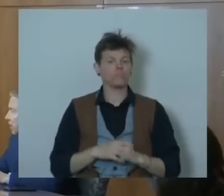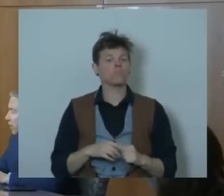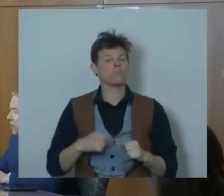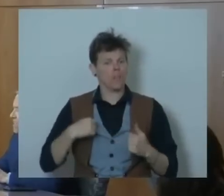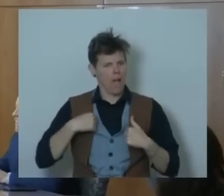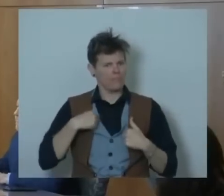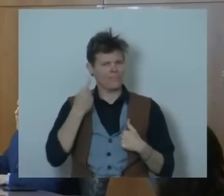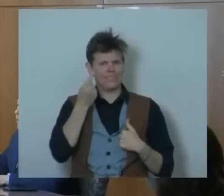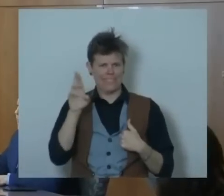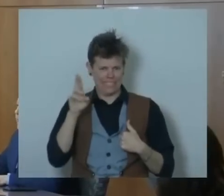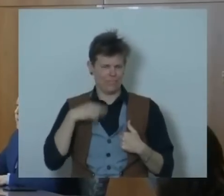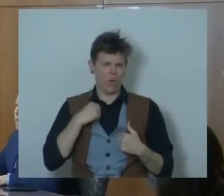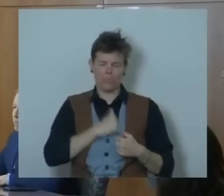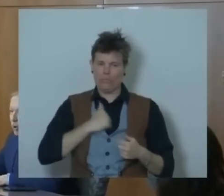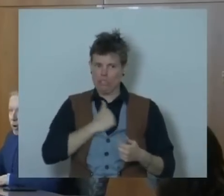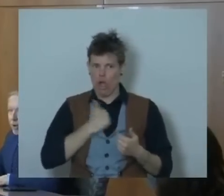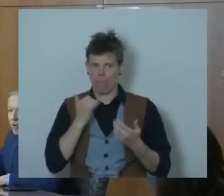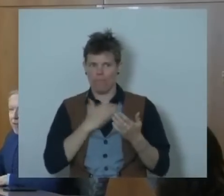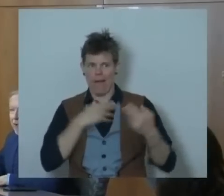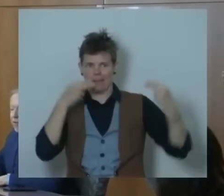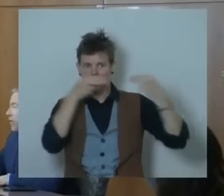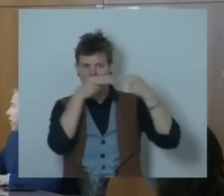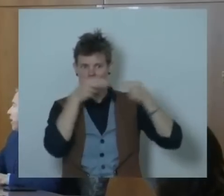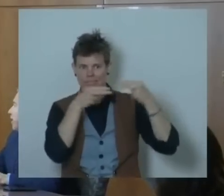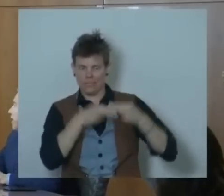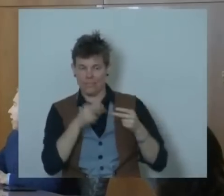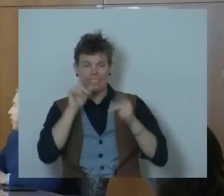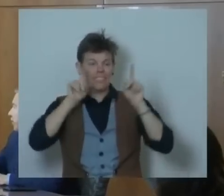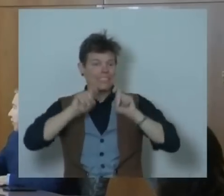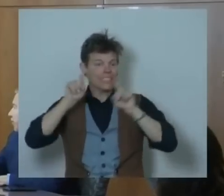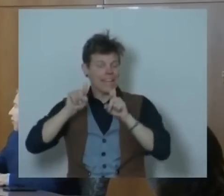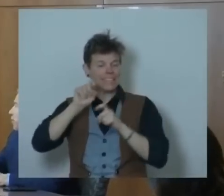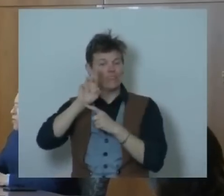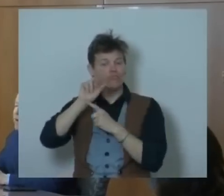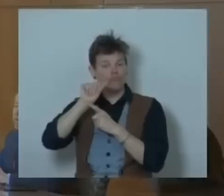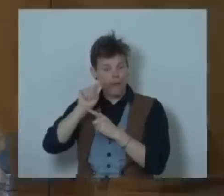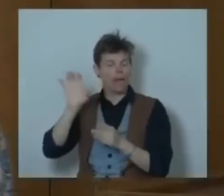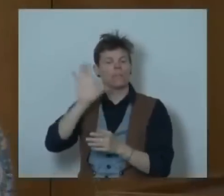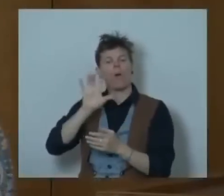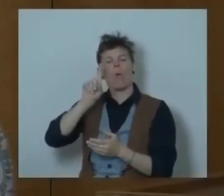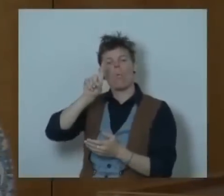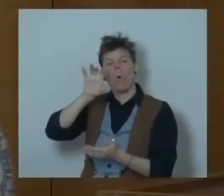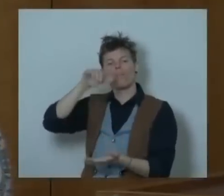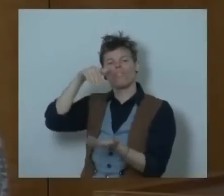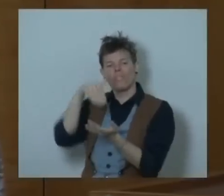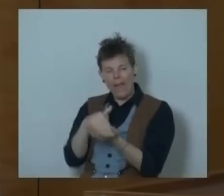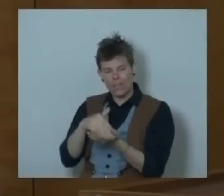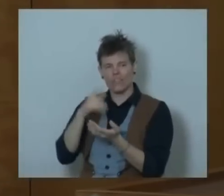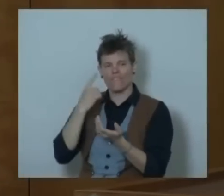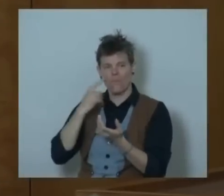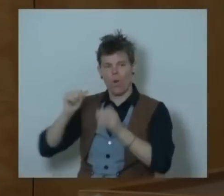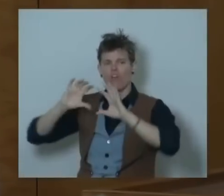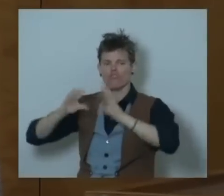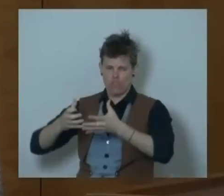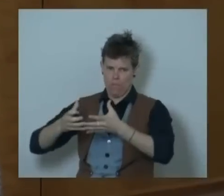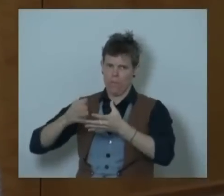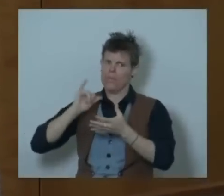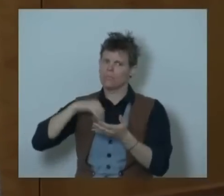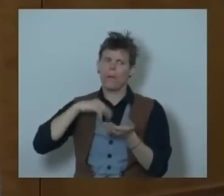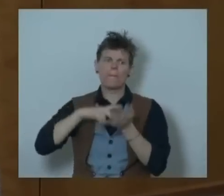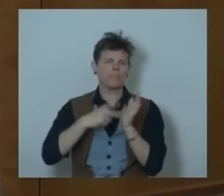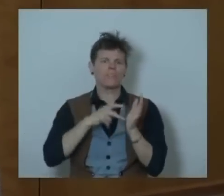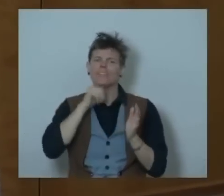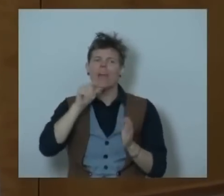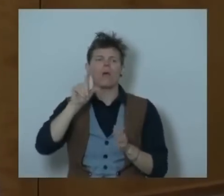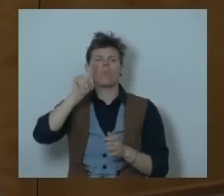wasn't clear. It's a testing rate per 100,000 individuals is what we mean. And so it's not 100,000 tests a day at all. Actually,